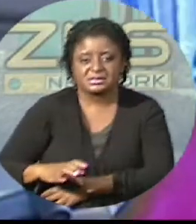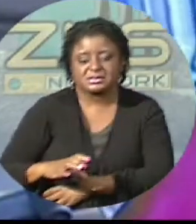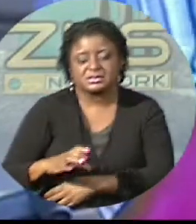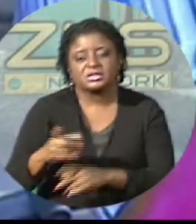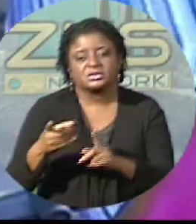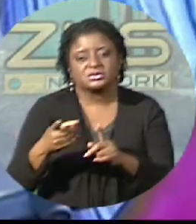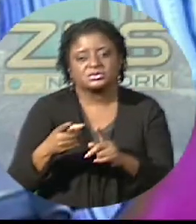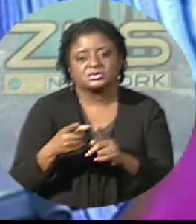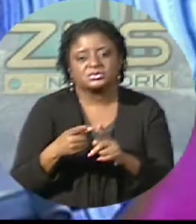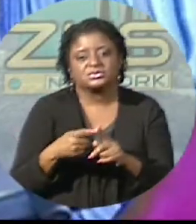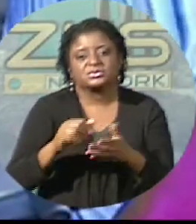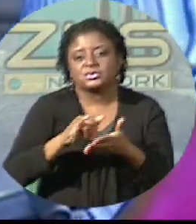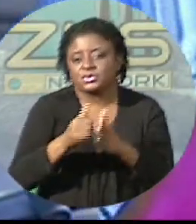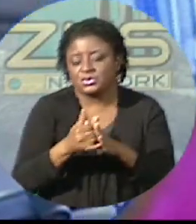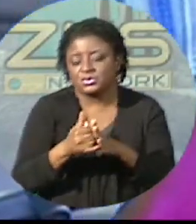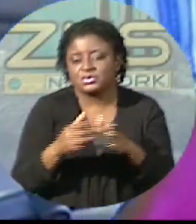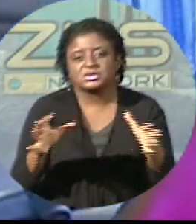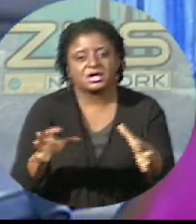To those of Christian faith,